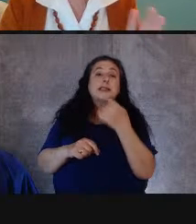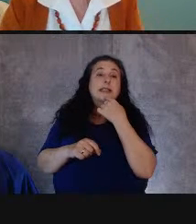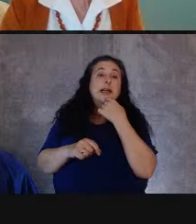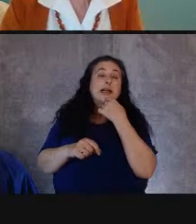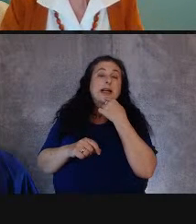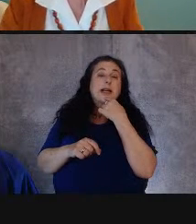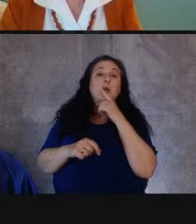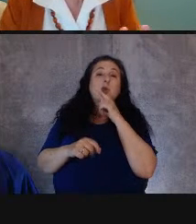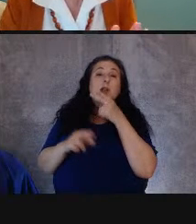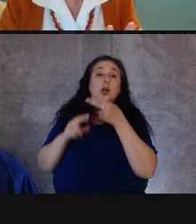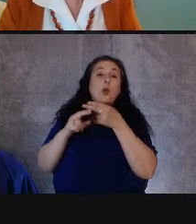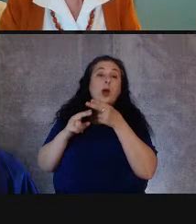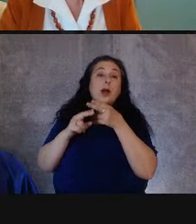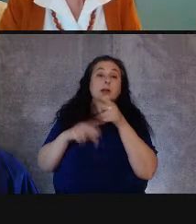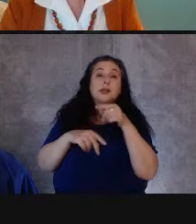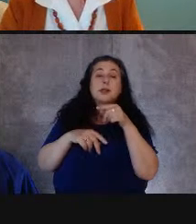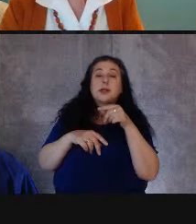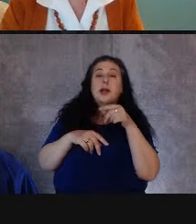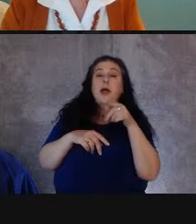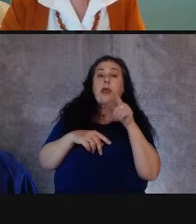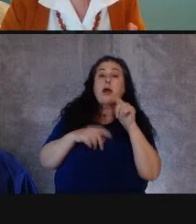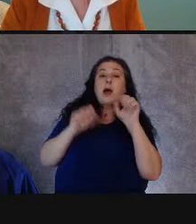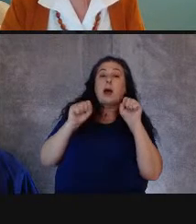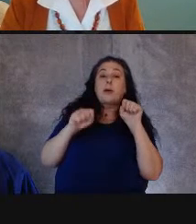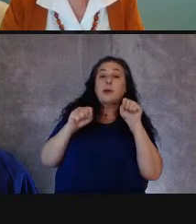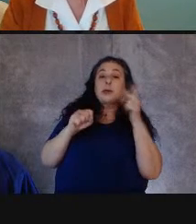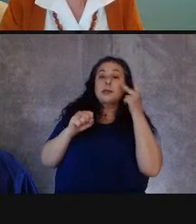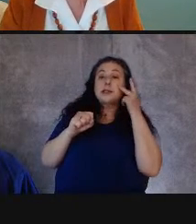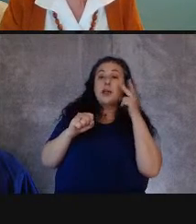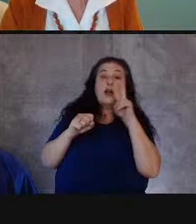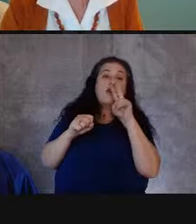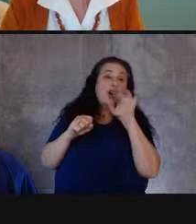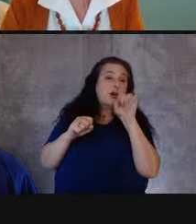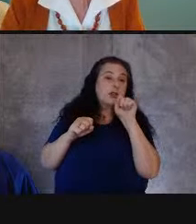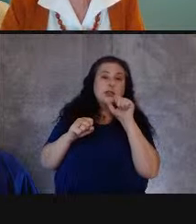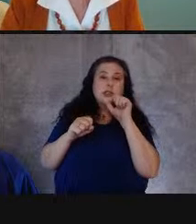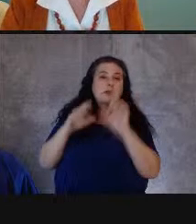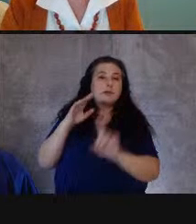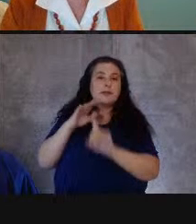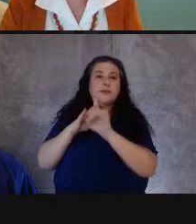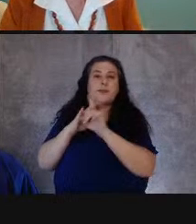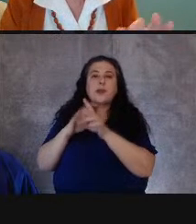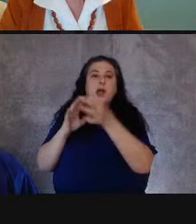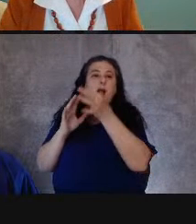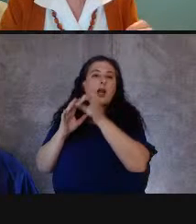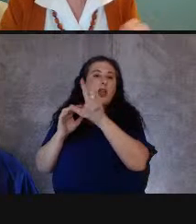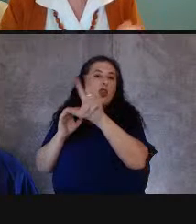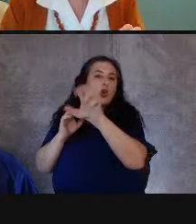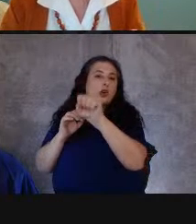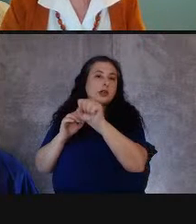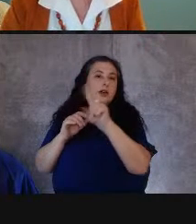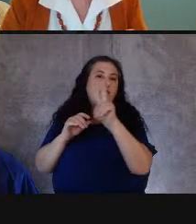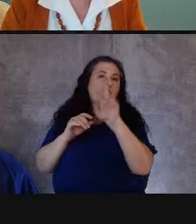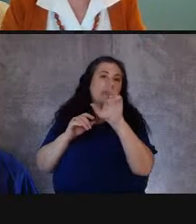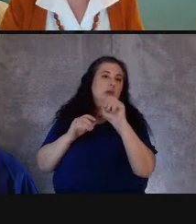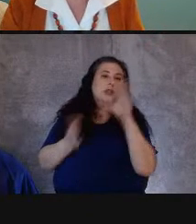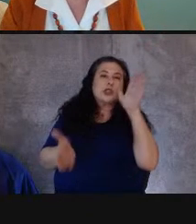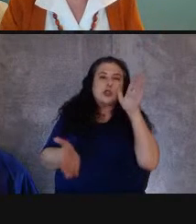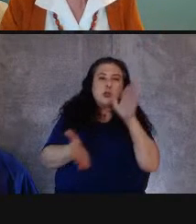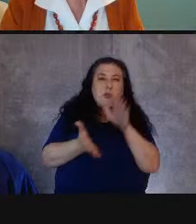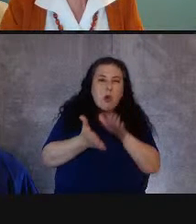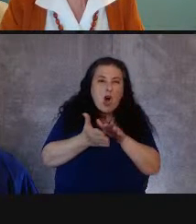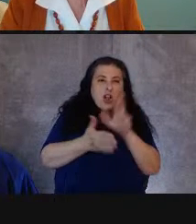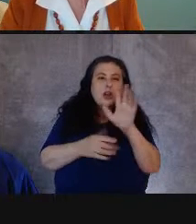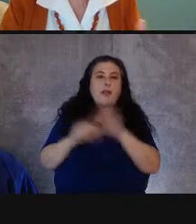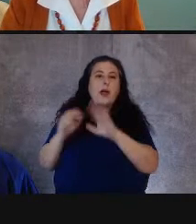just real quickly, that the ability to see viruses didn't come about until the 1930s. Viruses are much, much, much smaller